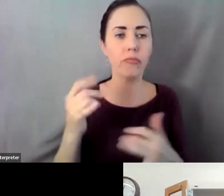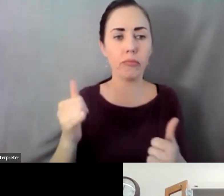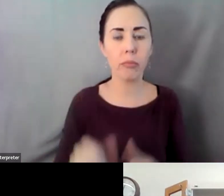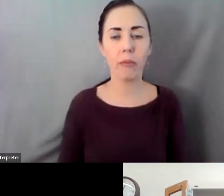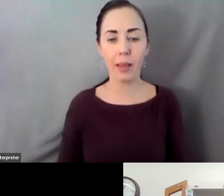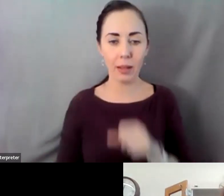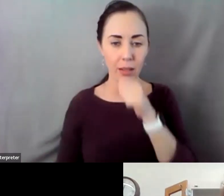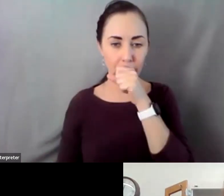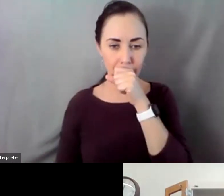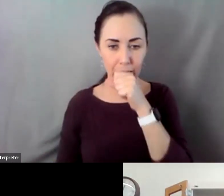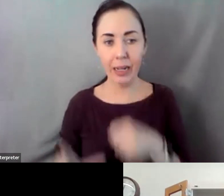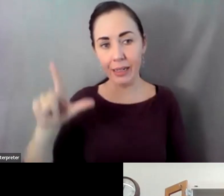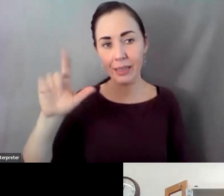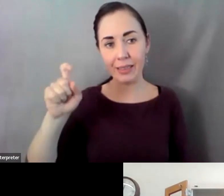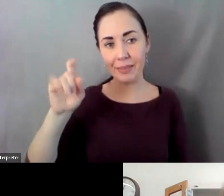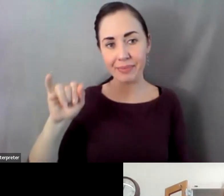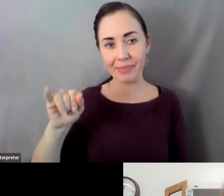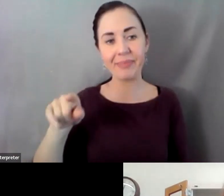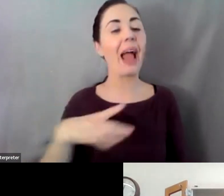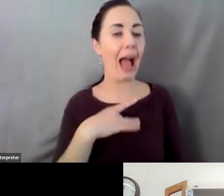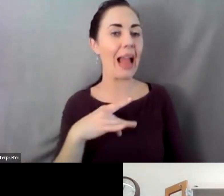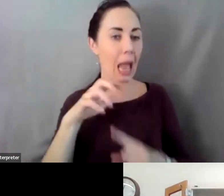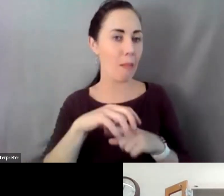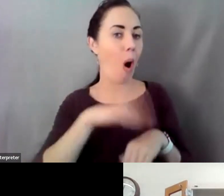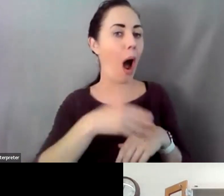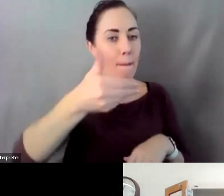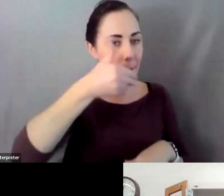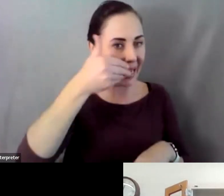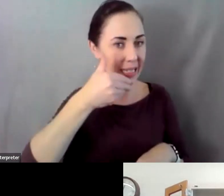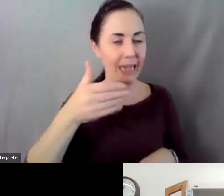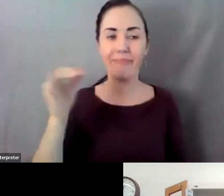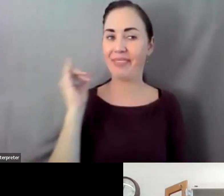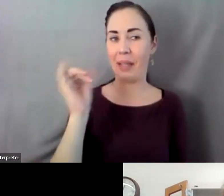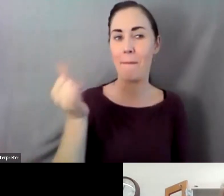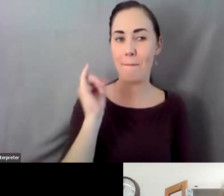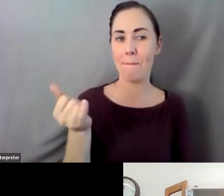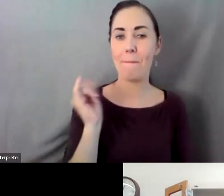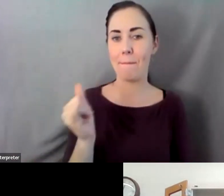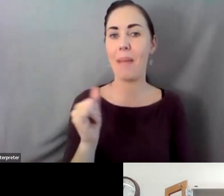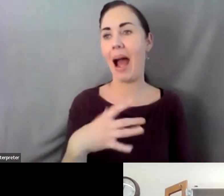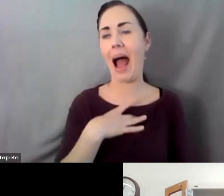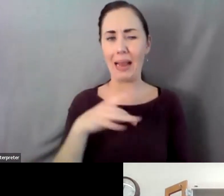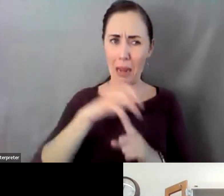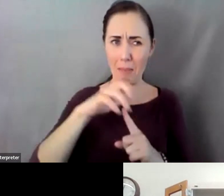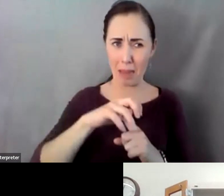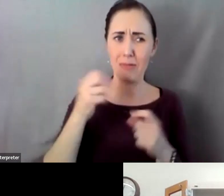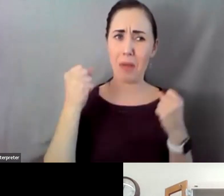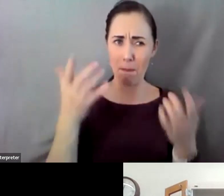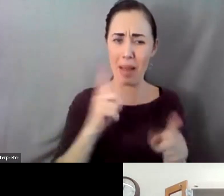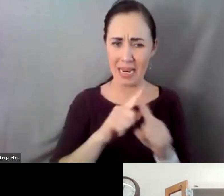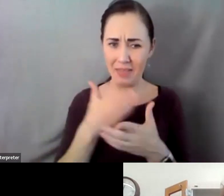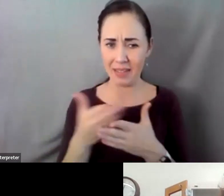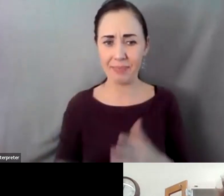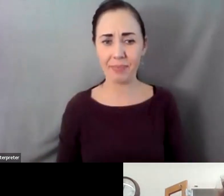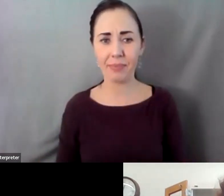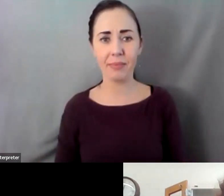And I see that Lexi says, I like mushrooms on my pizza, and I do too. I like mushrooms on a lot of things. Well,